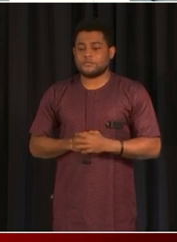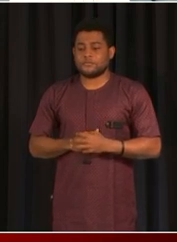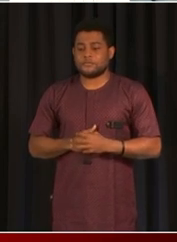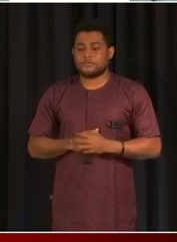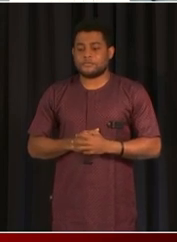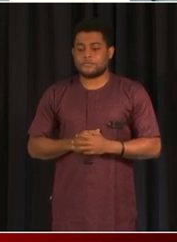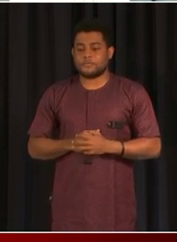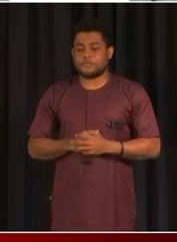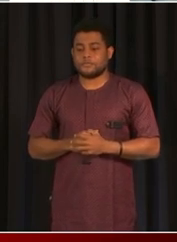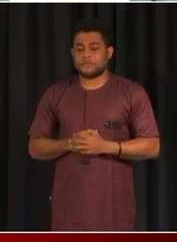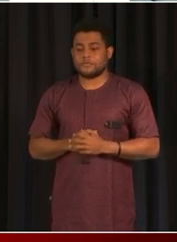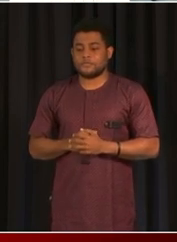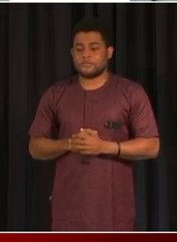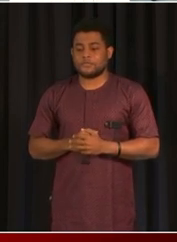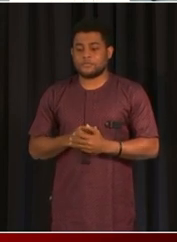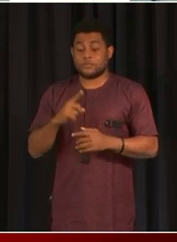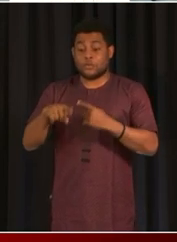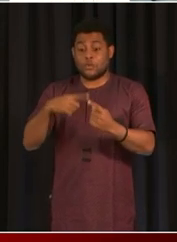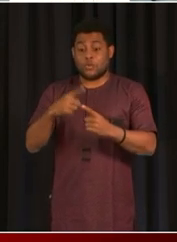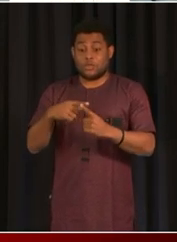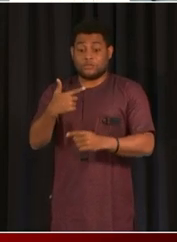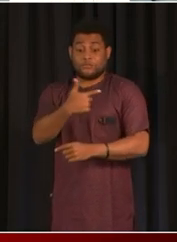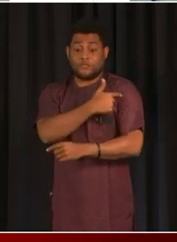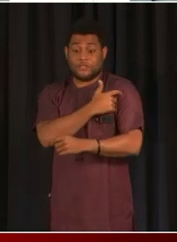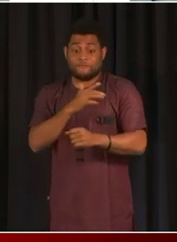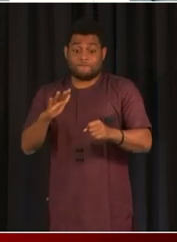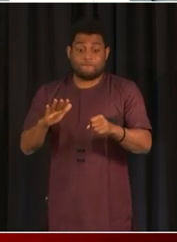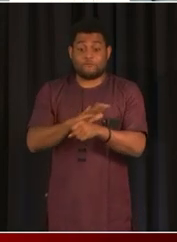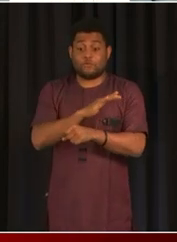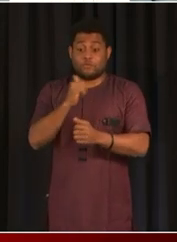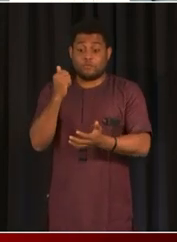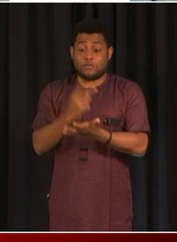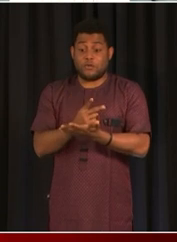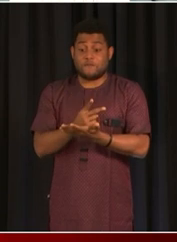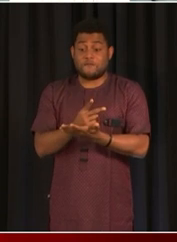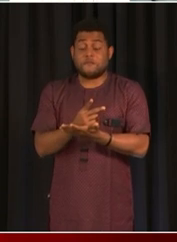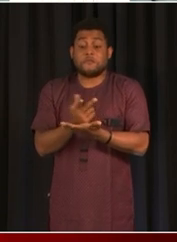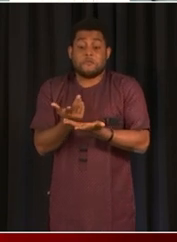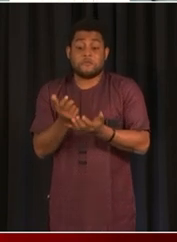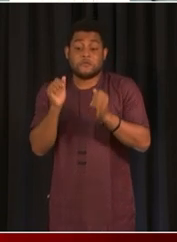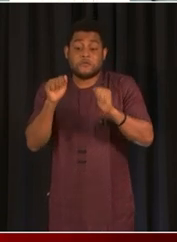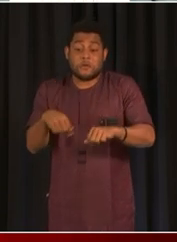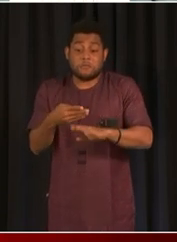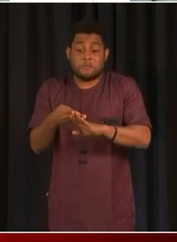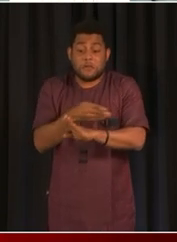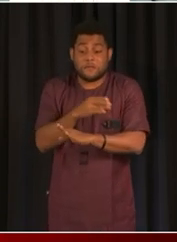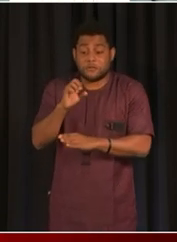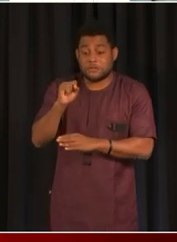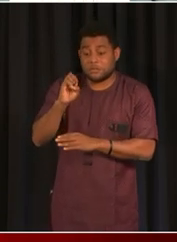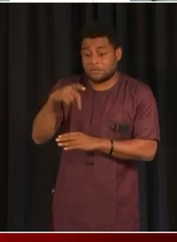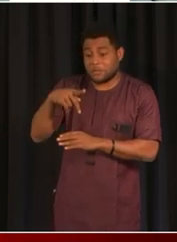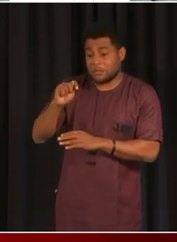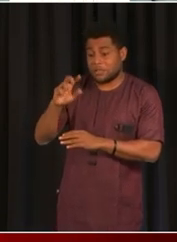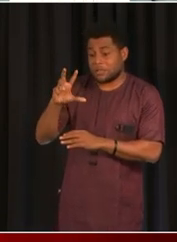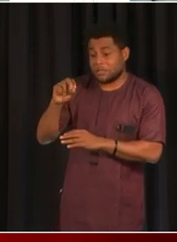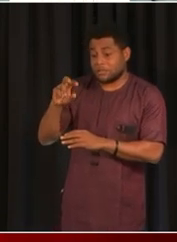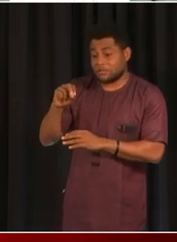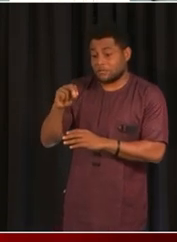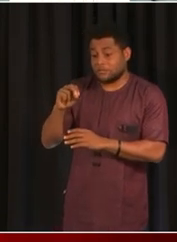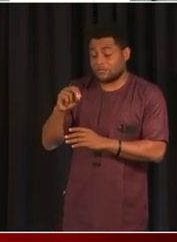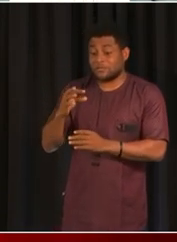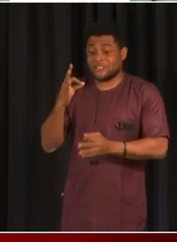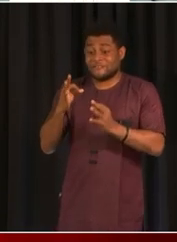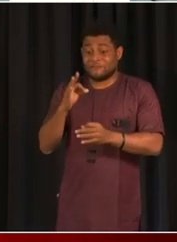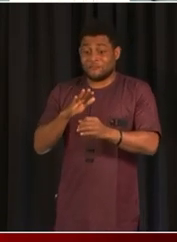the vaccine is fully approved, which could happen before September 30th, the government no longer has to offer people